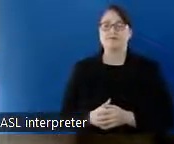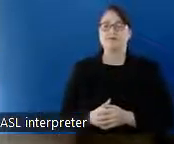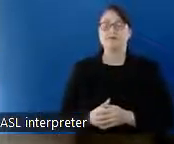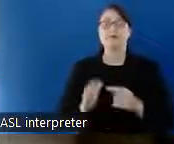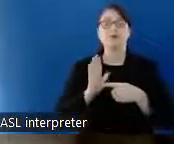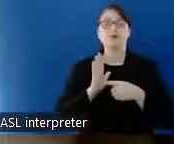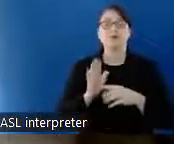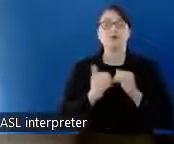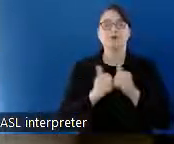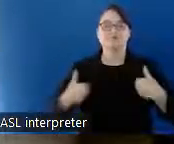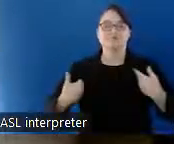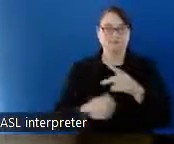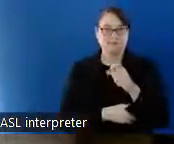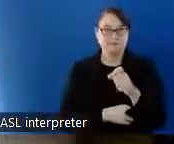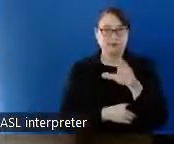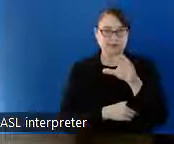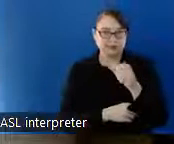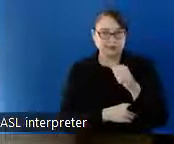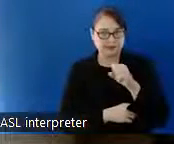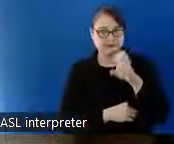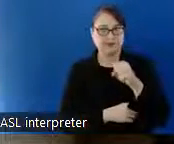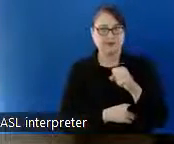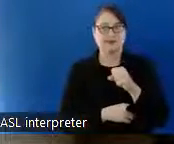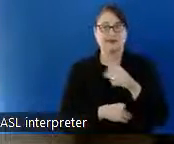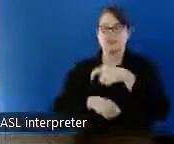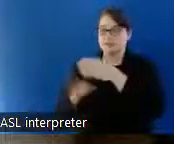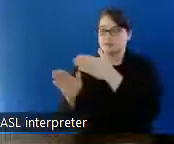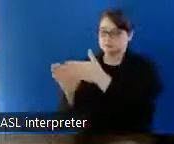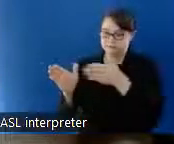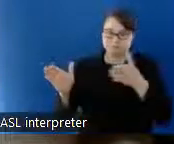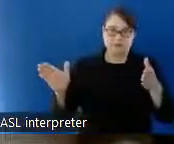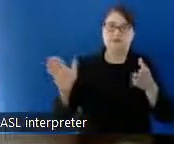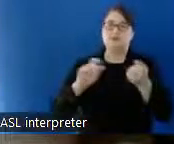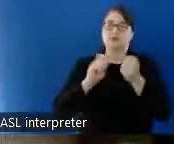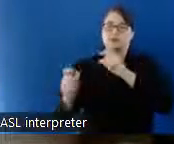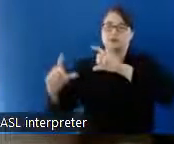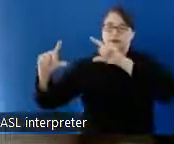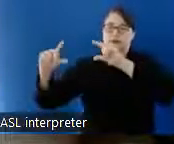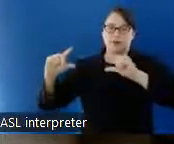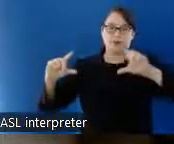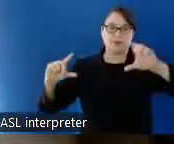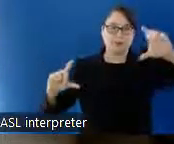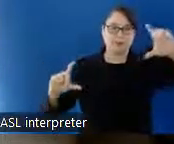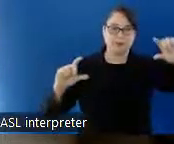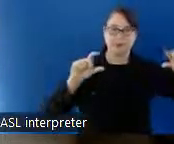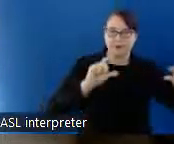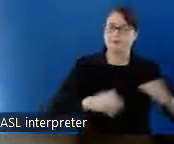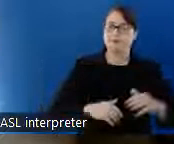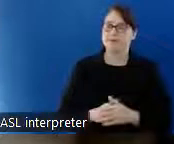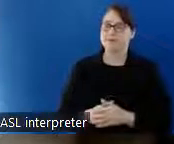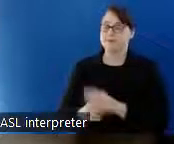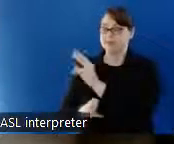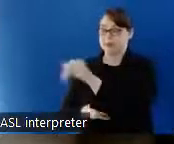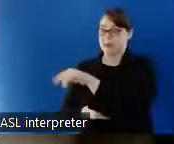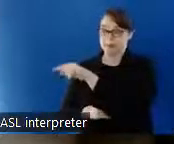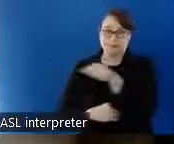of monkeypox cases have changed over time from the start of the outbreak in May on the left side through September on